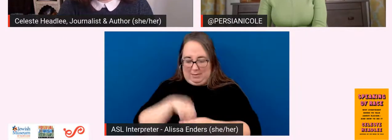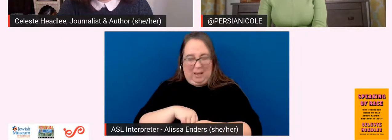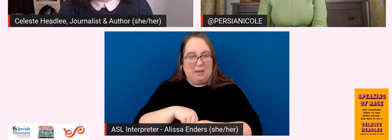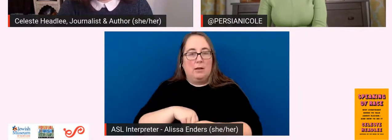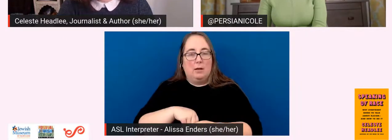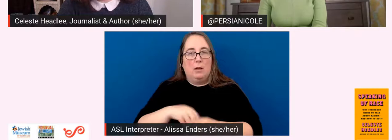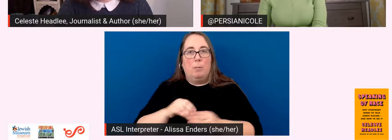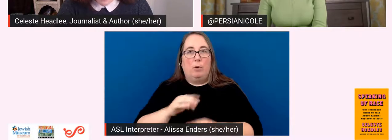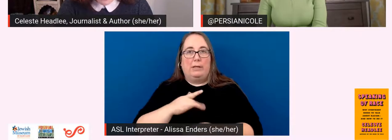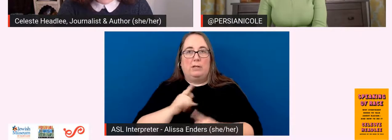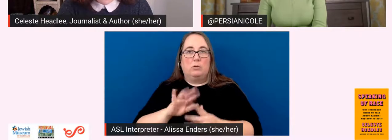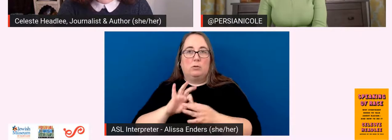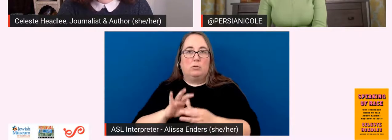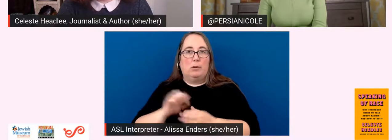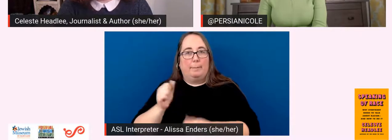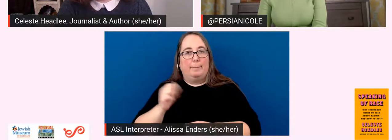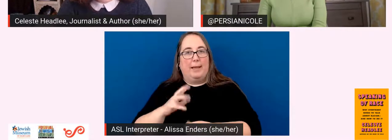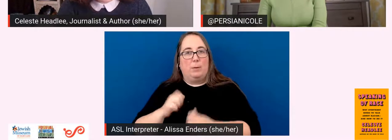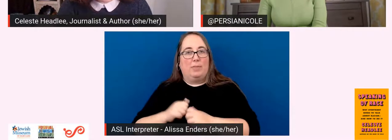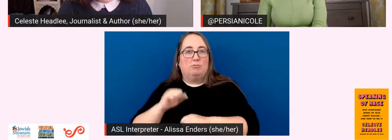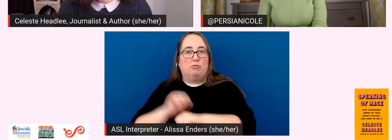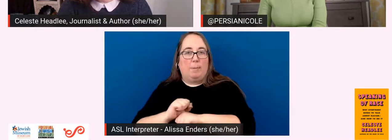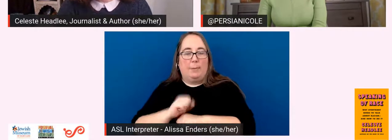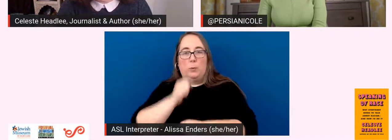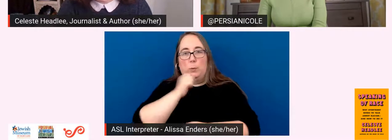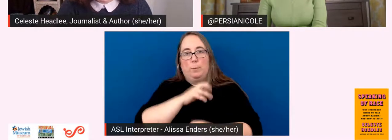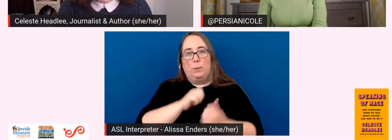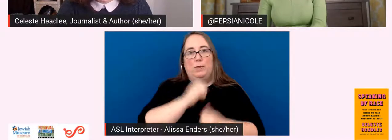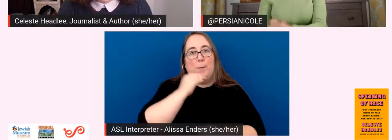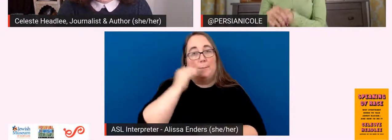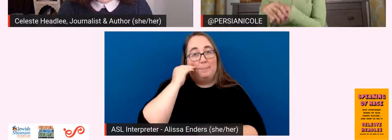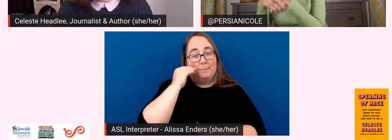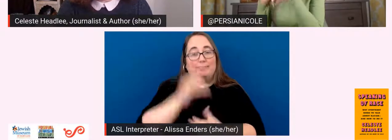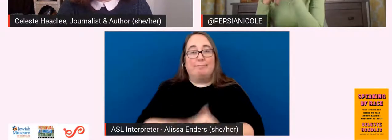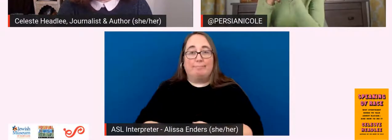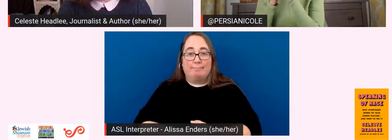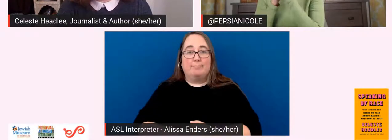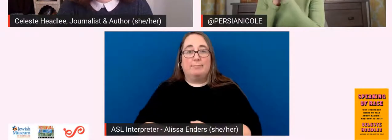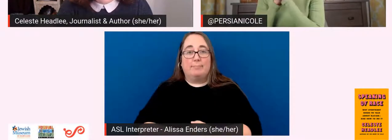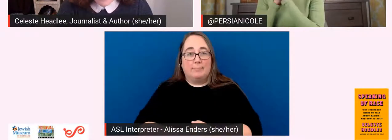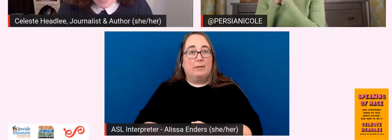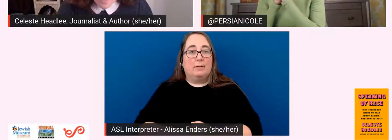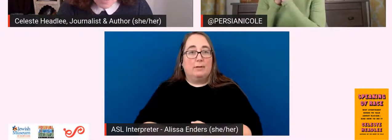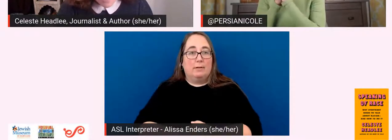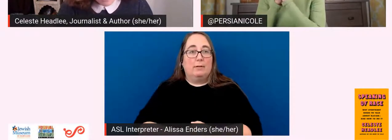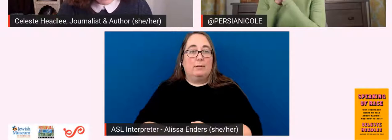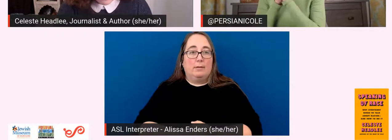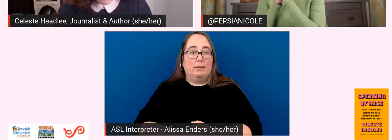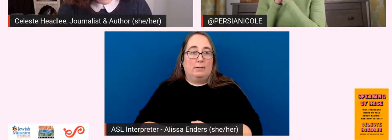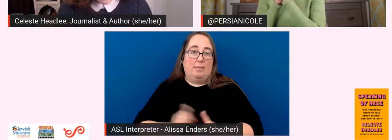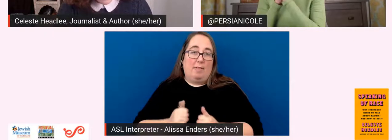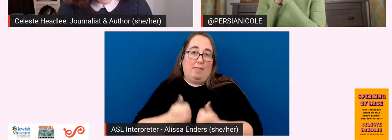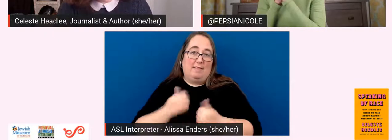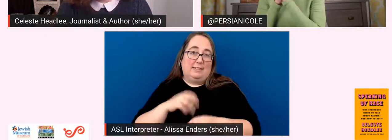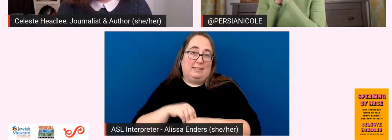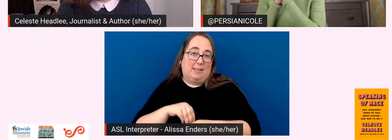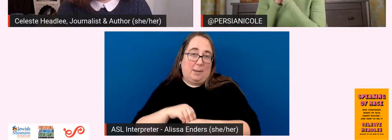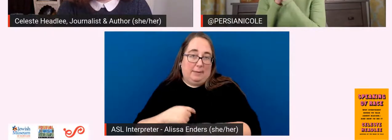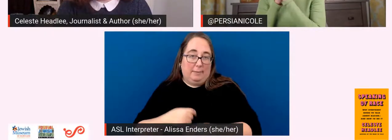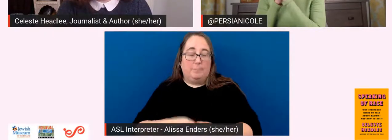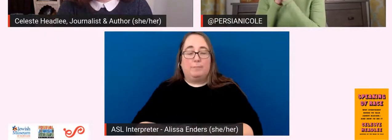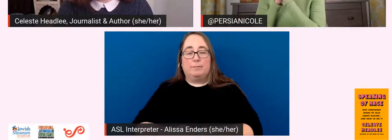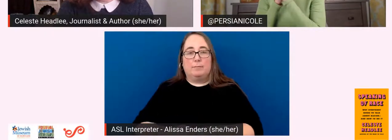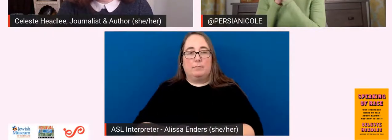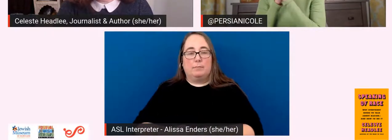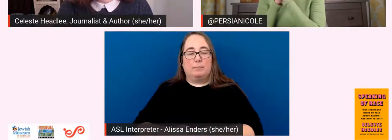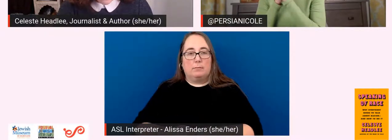more likely to associate a man with a job and a woman with a home. Wow. And it's living inside me. And if